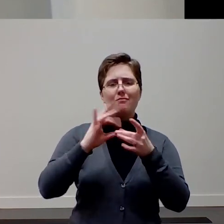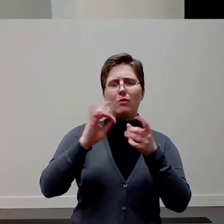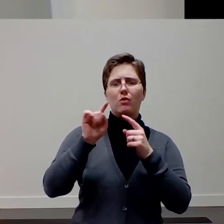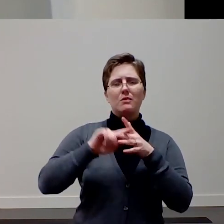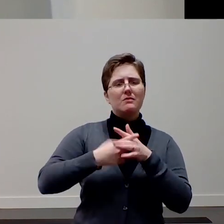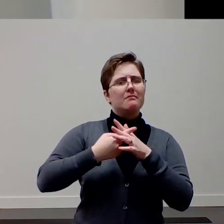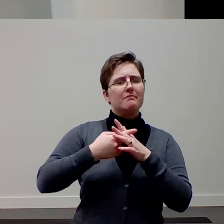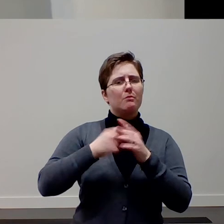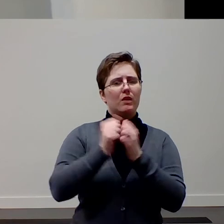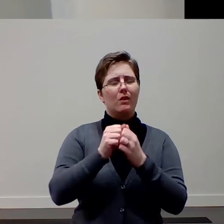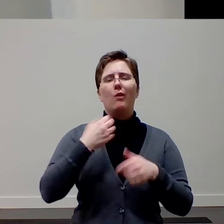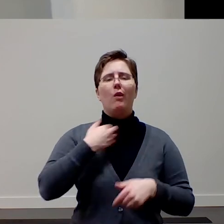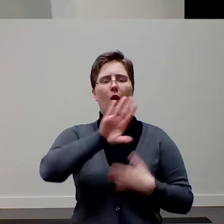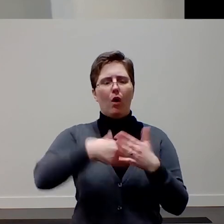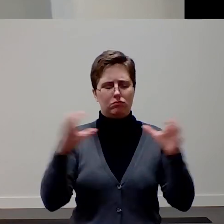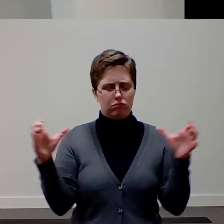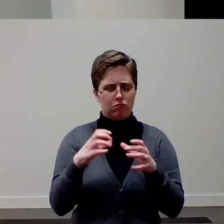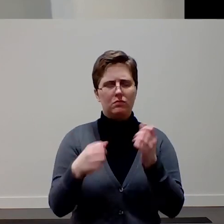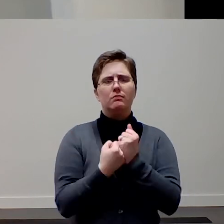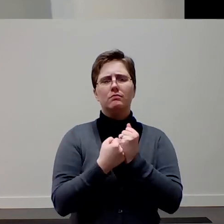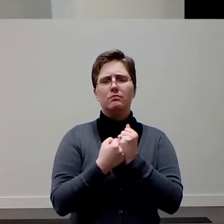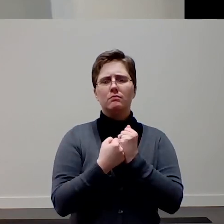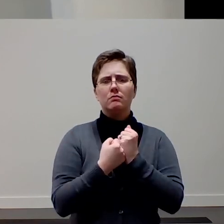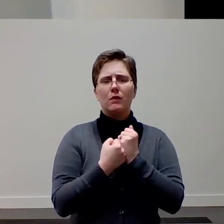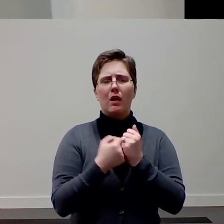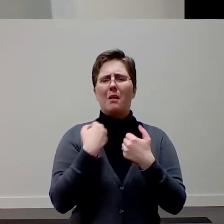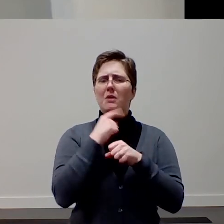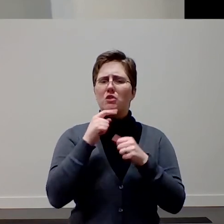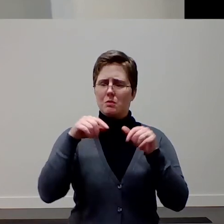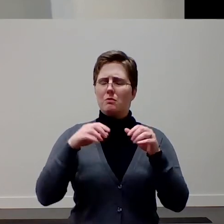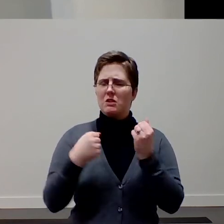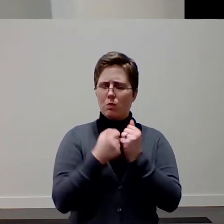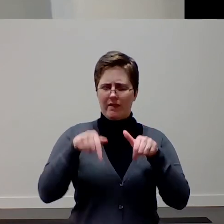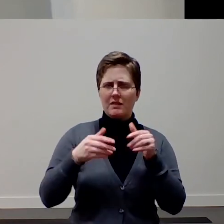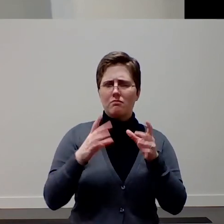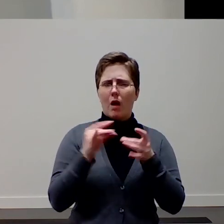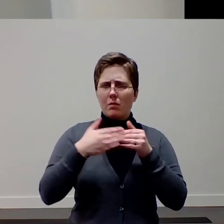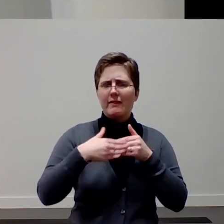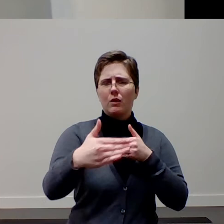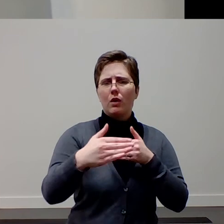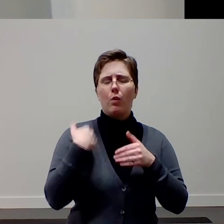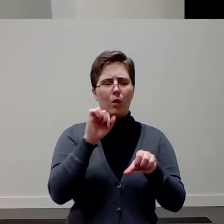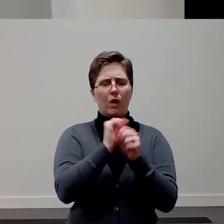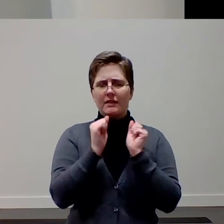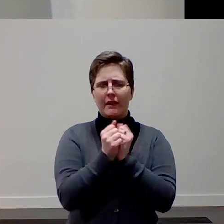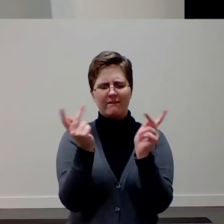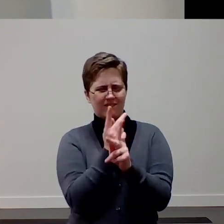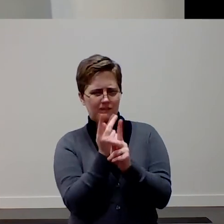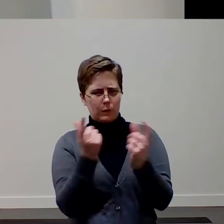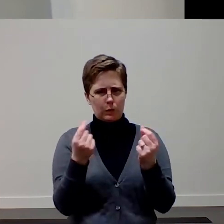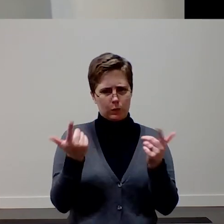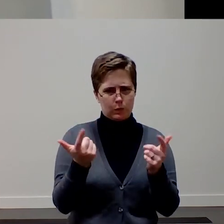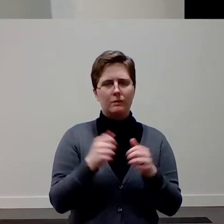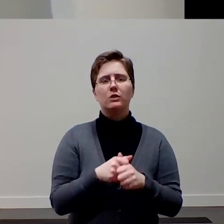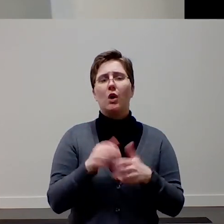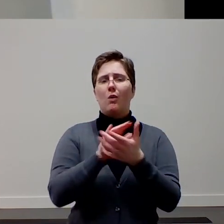I selected the hybrid option because I know it is more beneficial to receive in-person education, but also with the